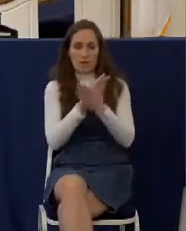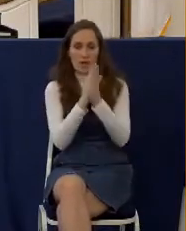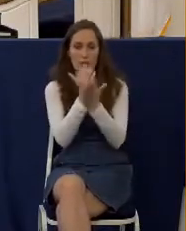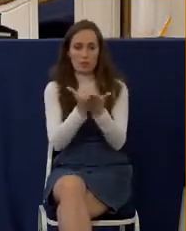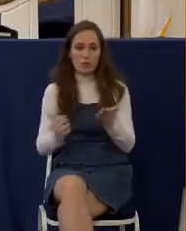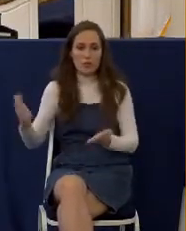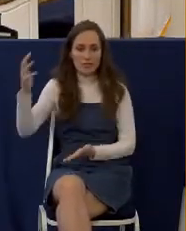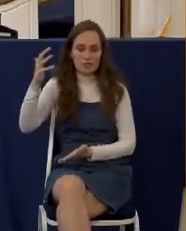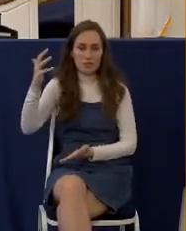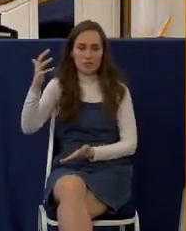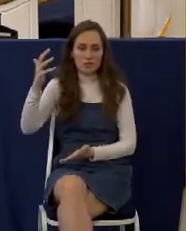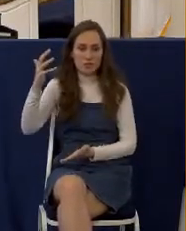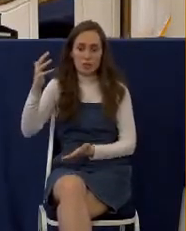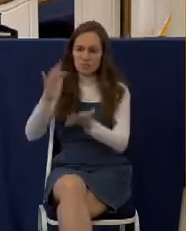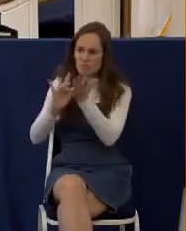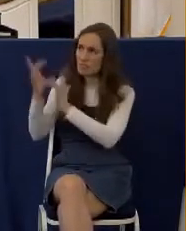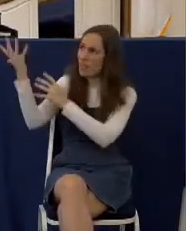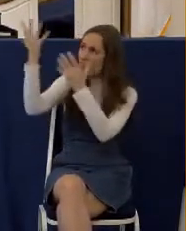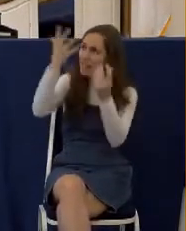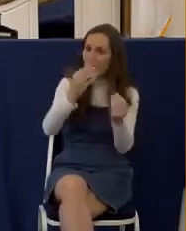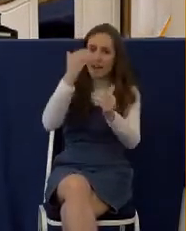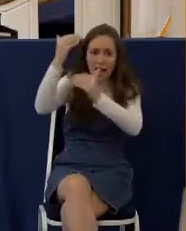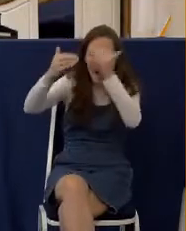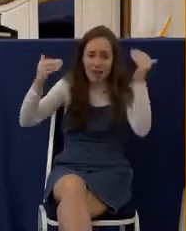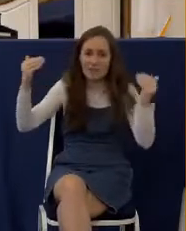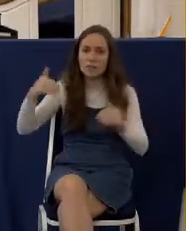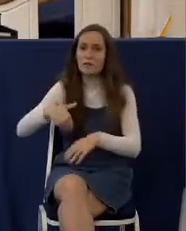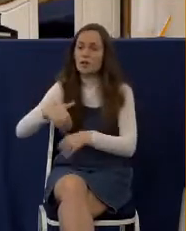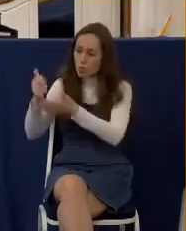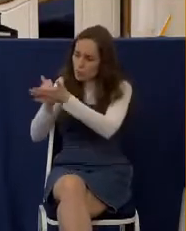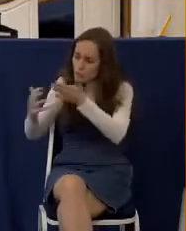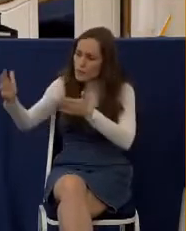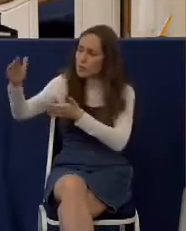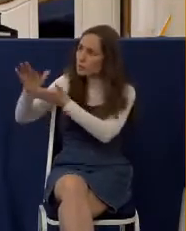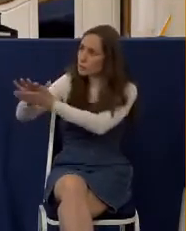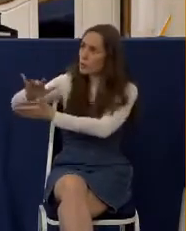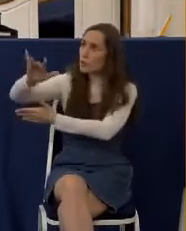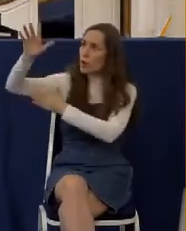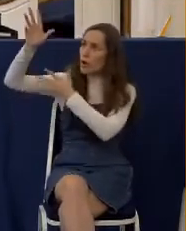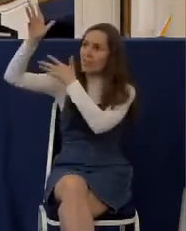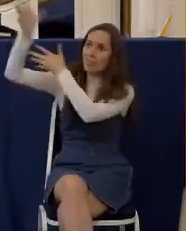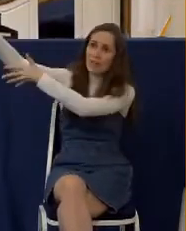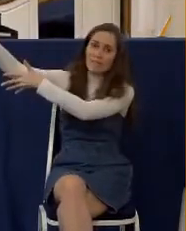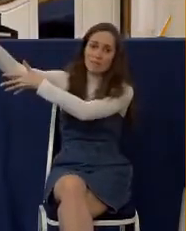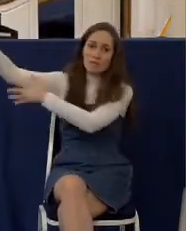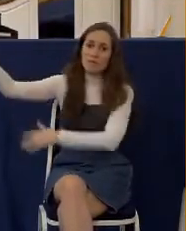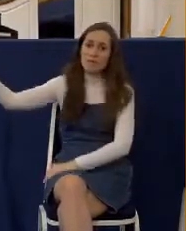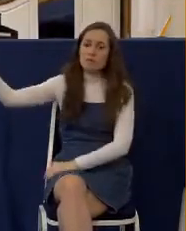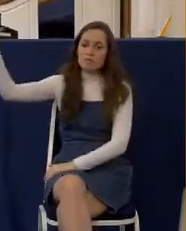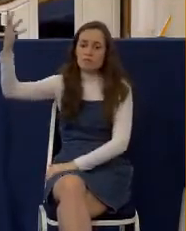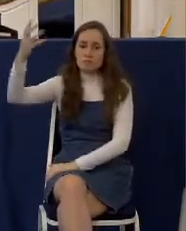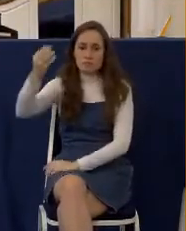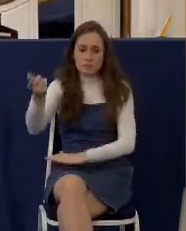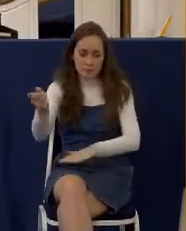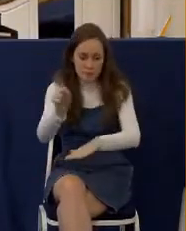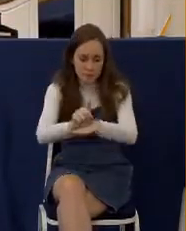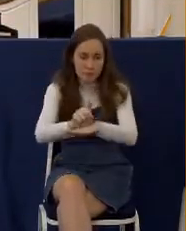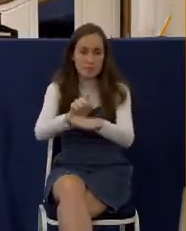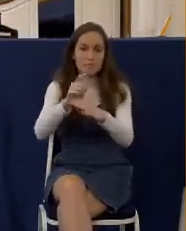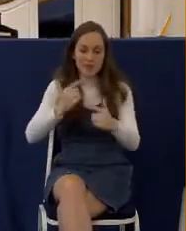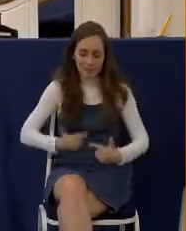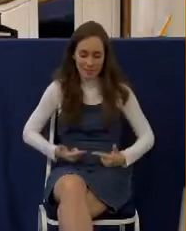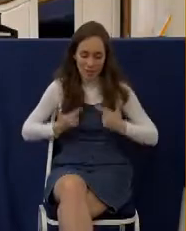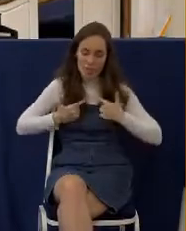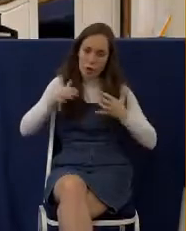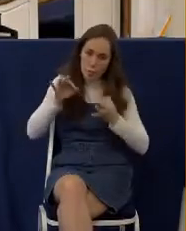left the riches of heaven, the riches of glory. He humbled himself. He came here. He lived as a man, a perfect life. He who